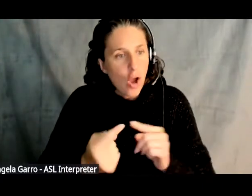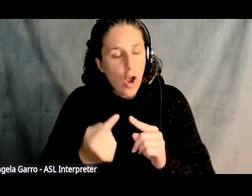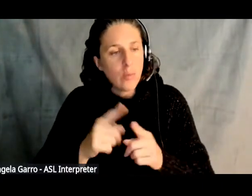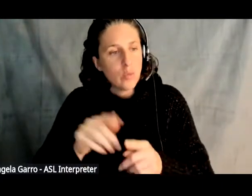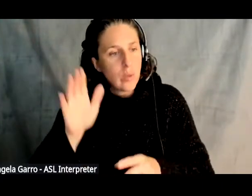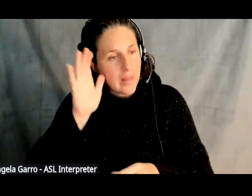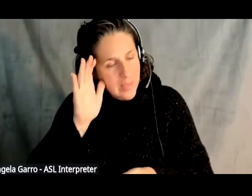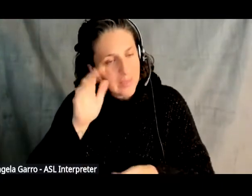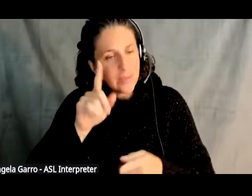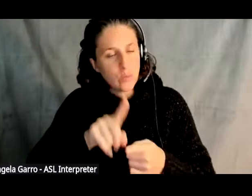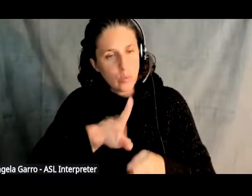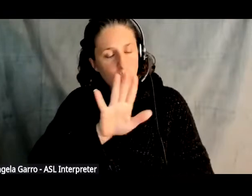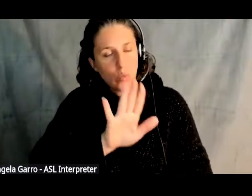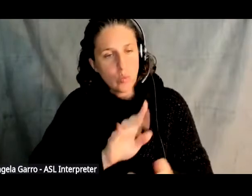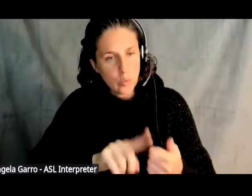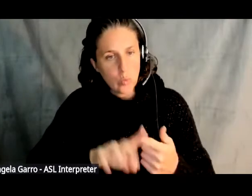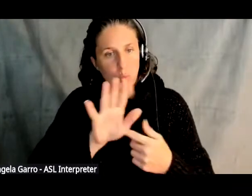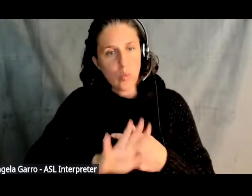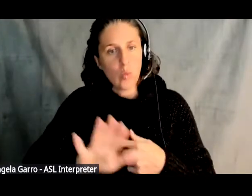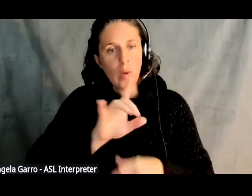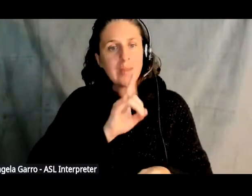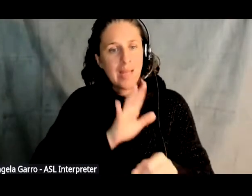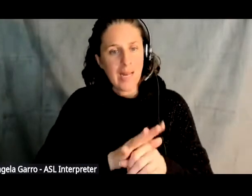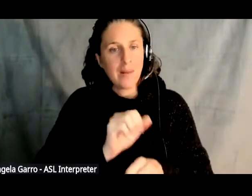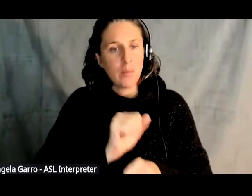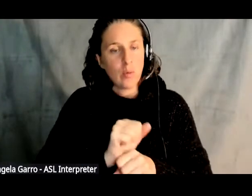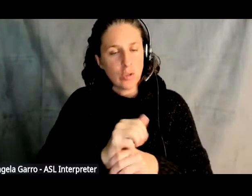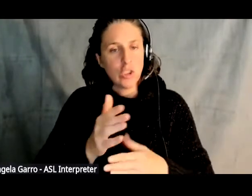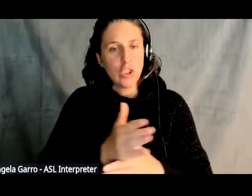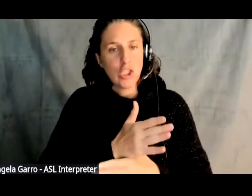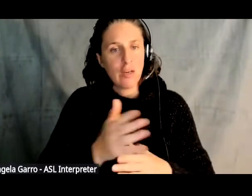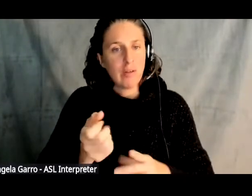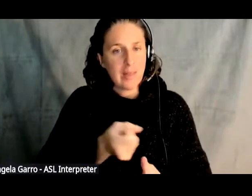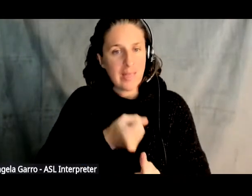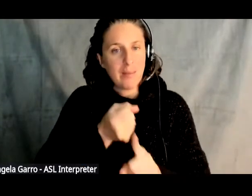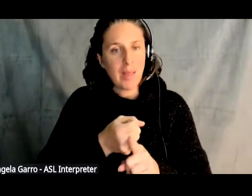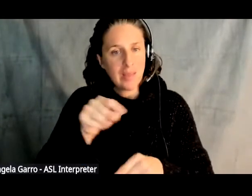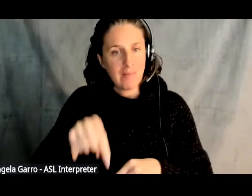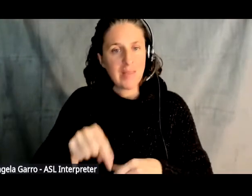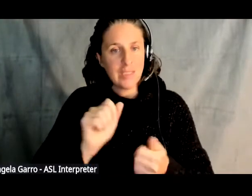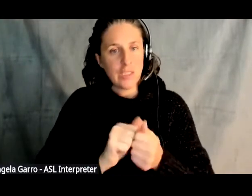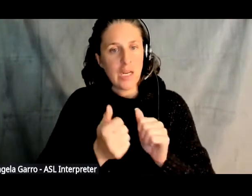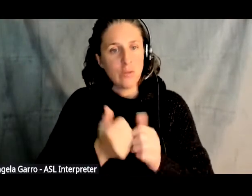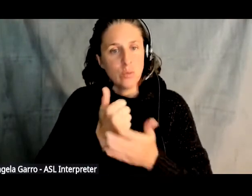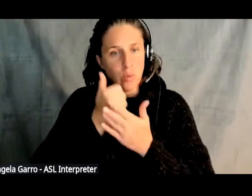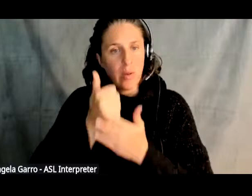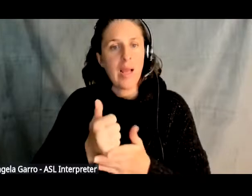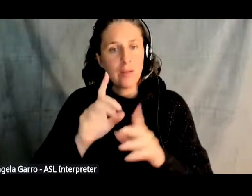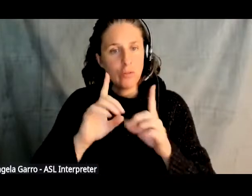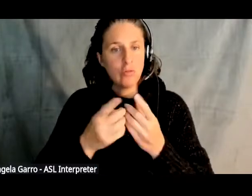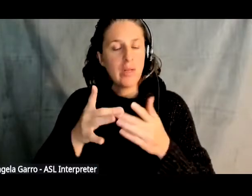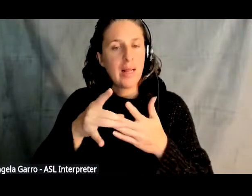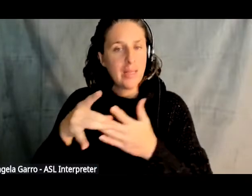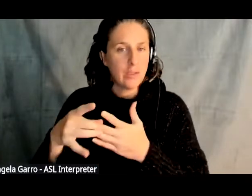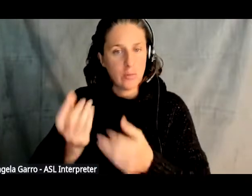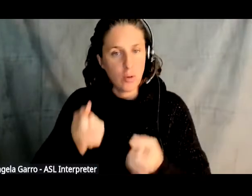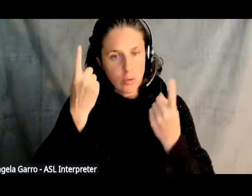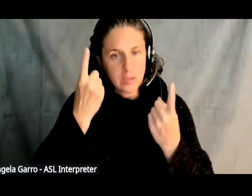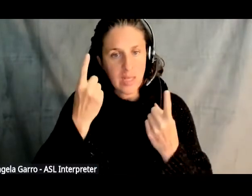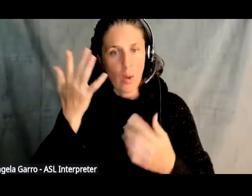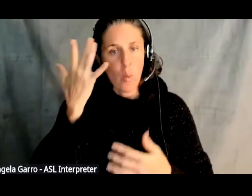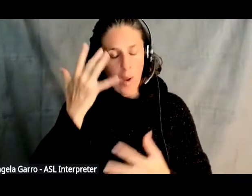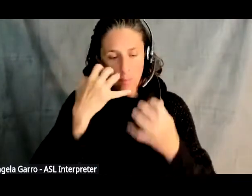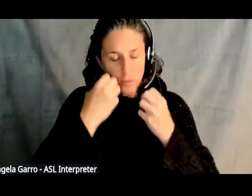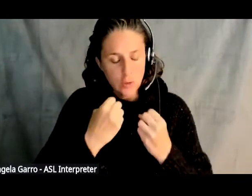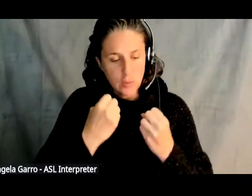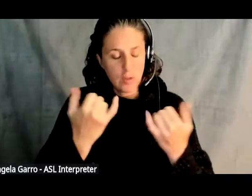dedicated employees in sharing the impact of these changes to help district leadership understand why preserving the